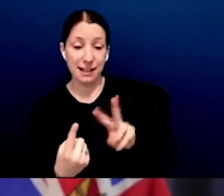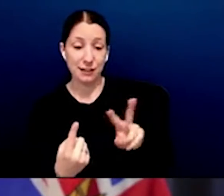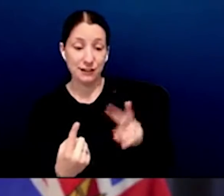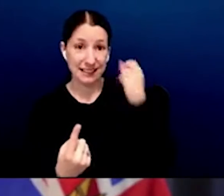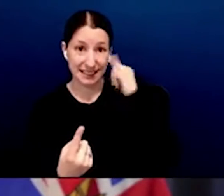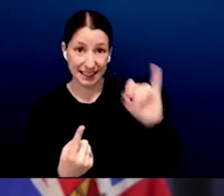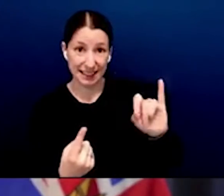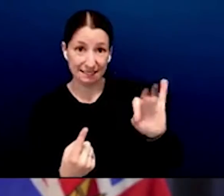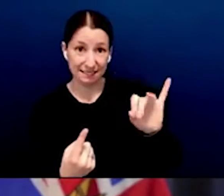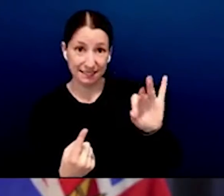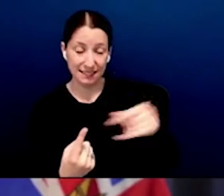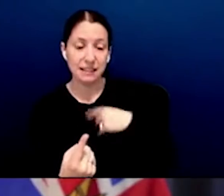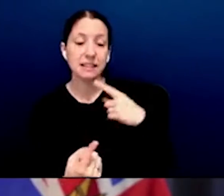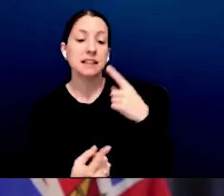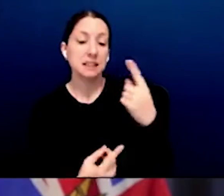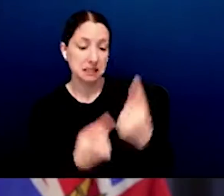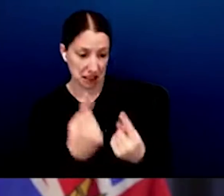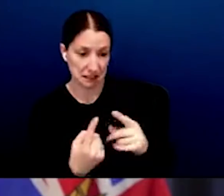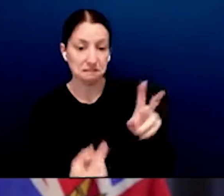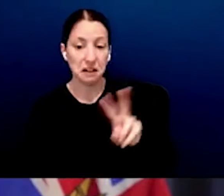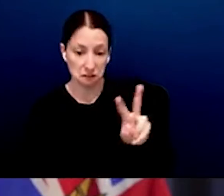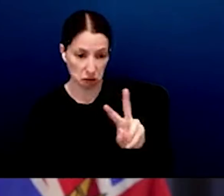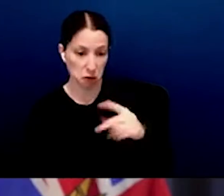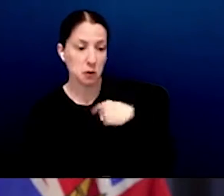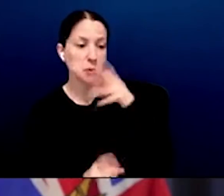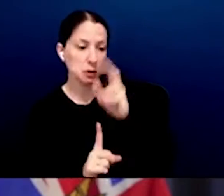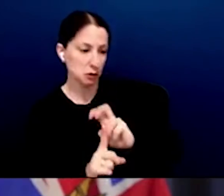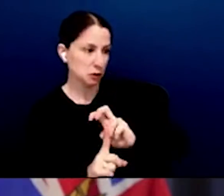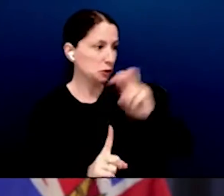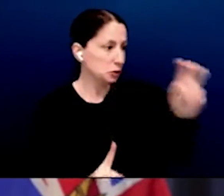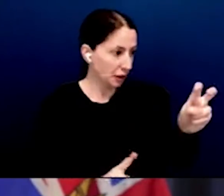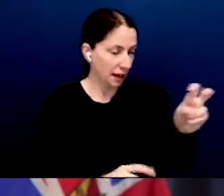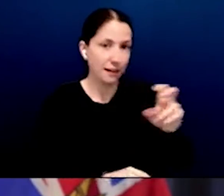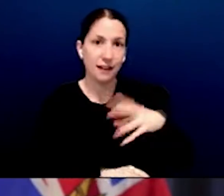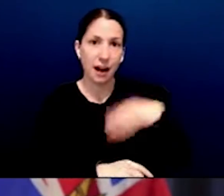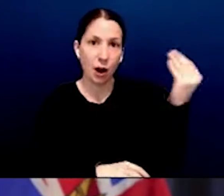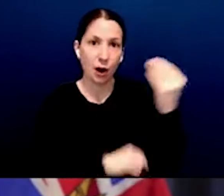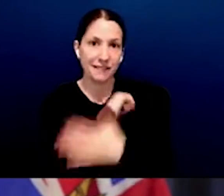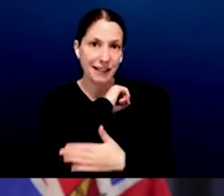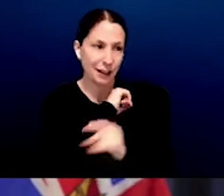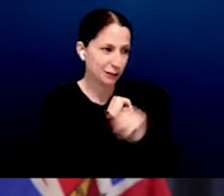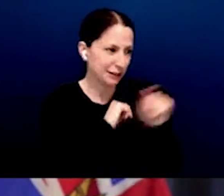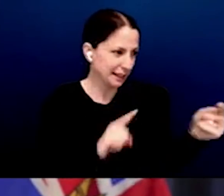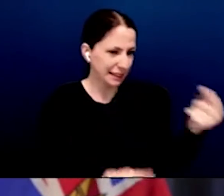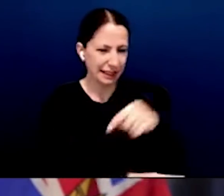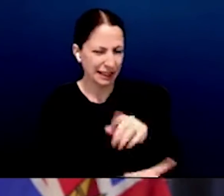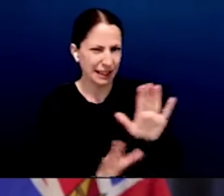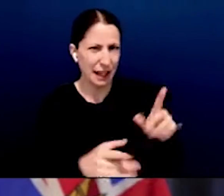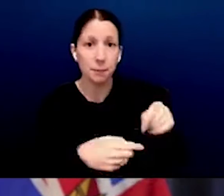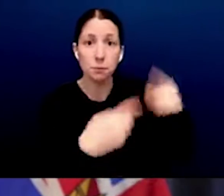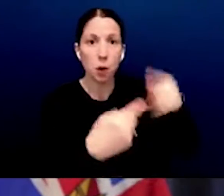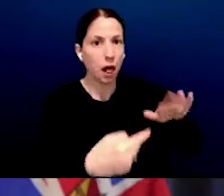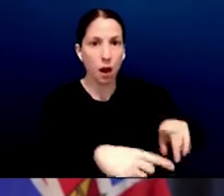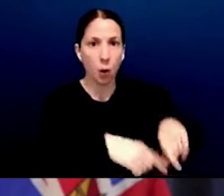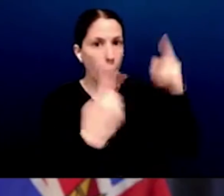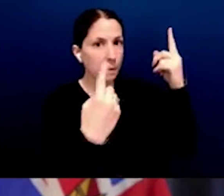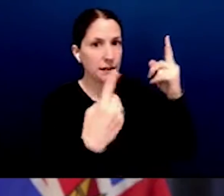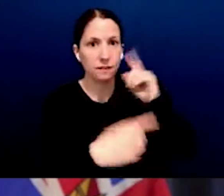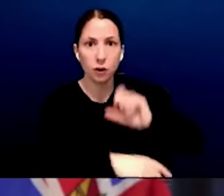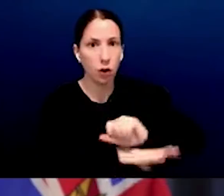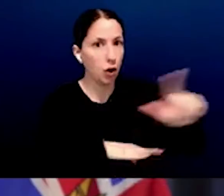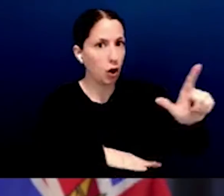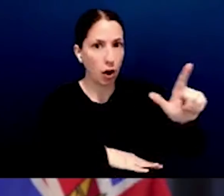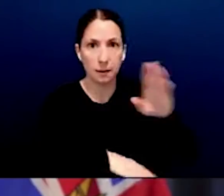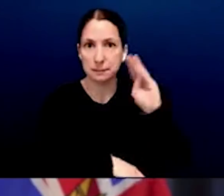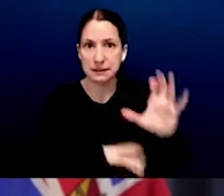confirm that I was traveling outside of the country didn't make any sense to me. The borders are not open to all British Columbians yet, so I've canceled the